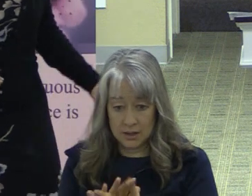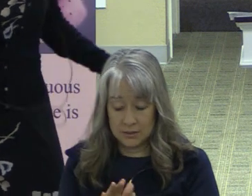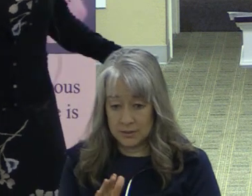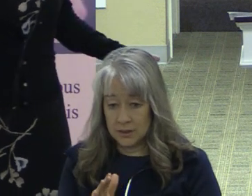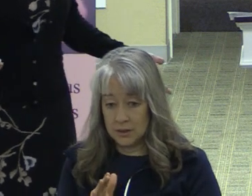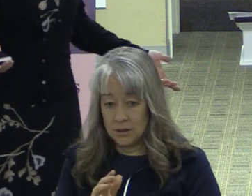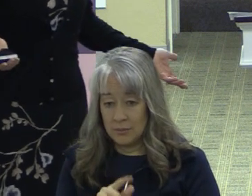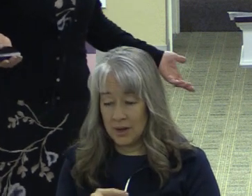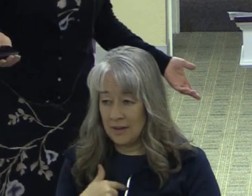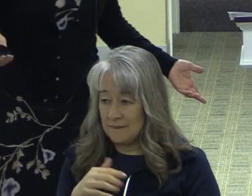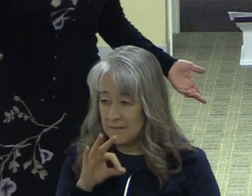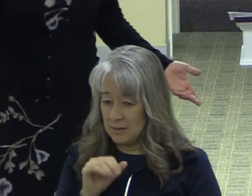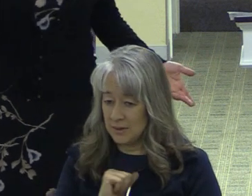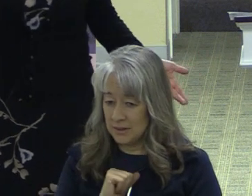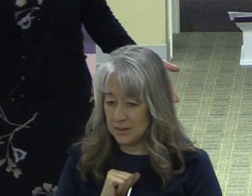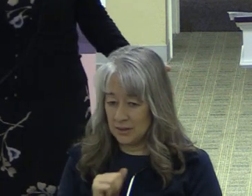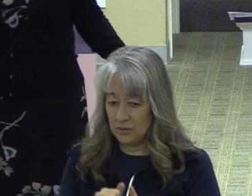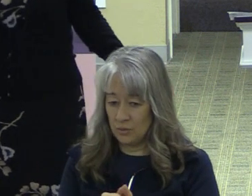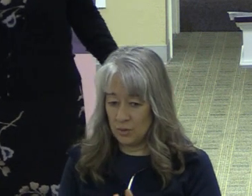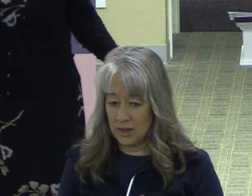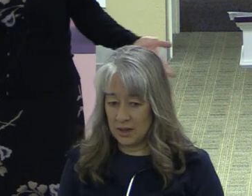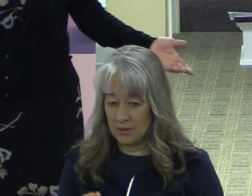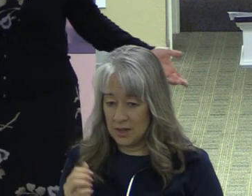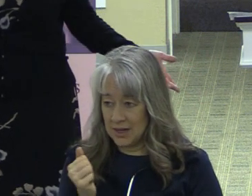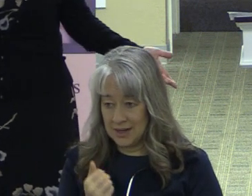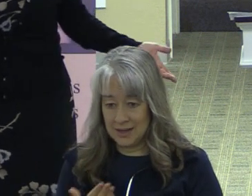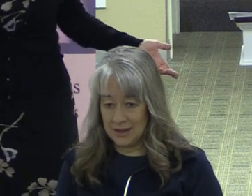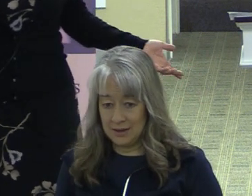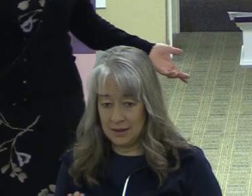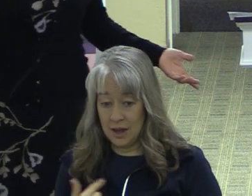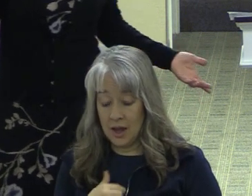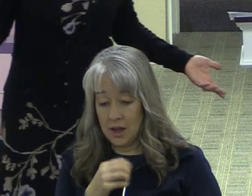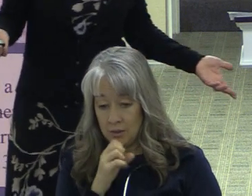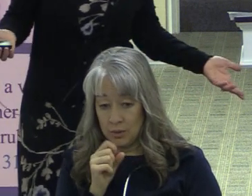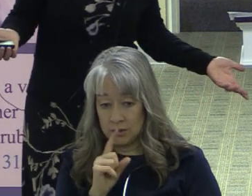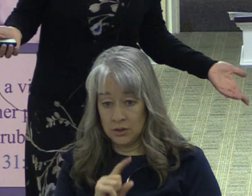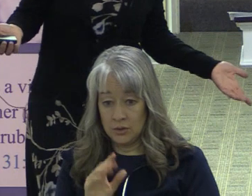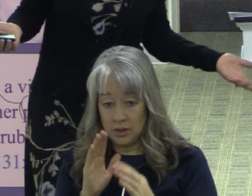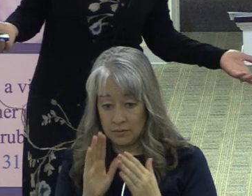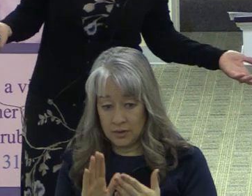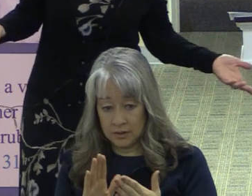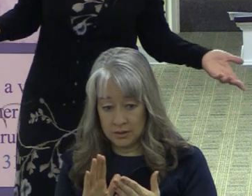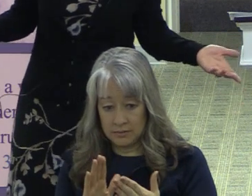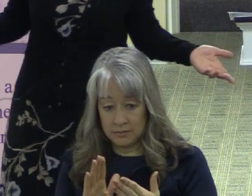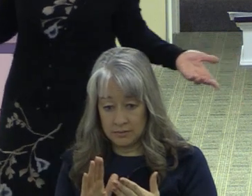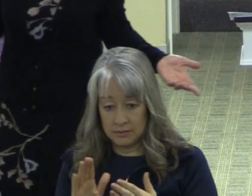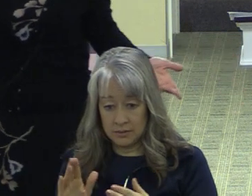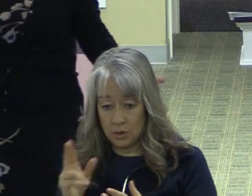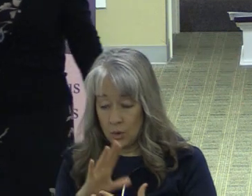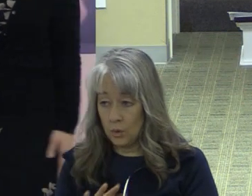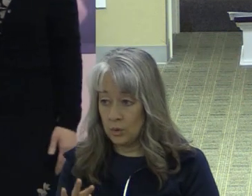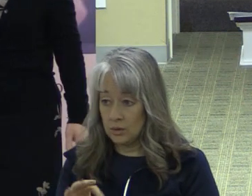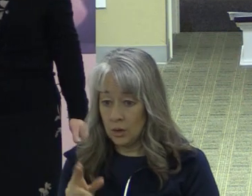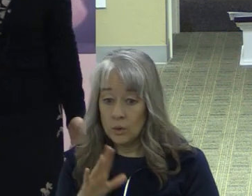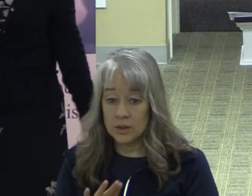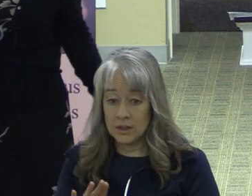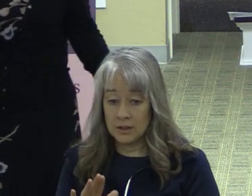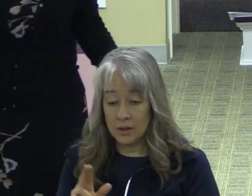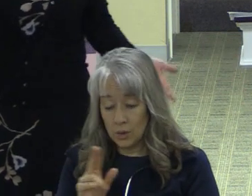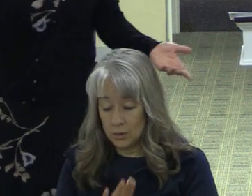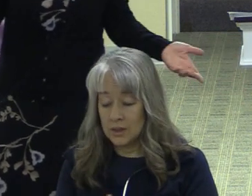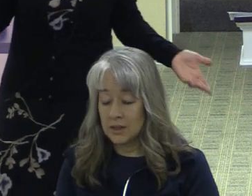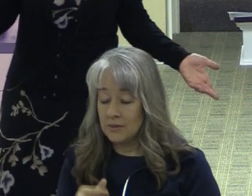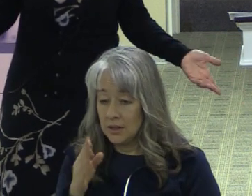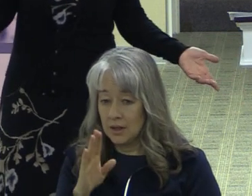husband, but I found myself without anything. I was alone in front of like a holy and living God. And he